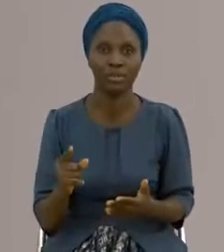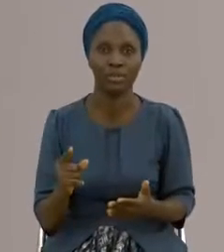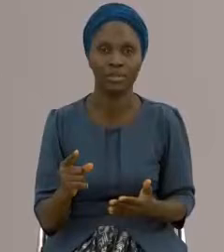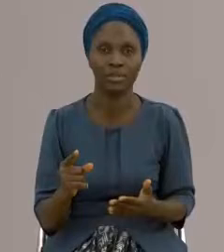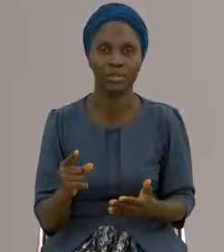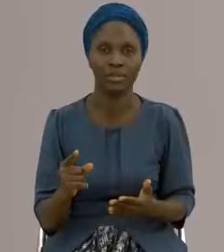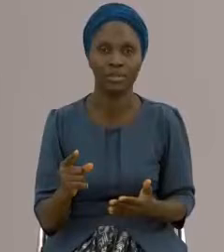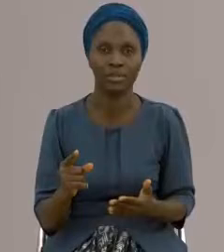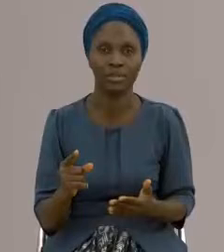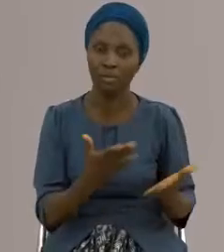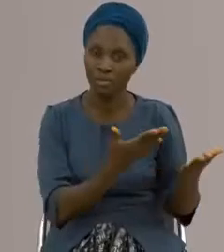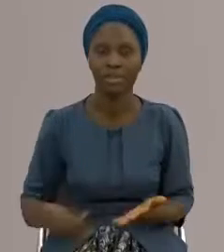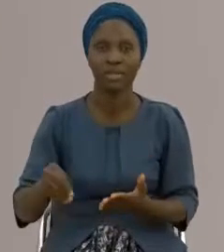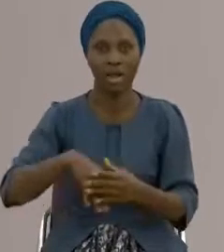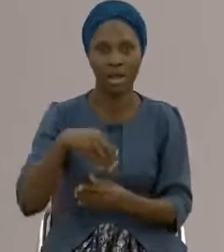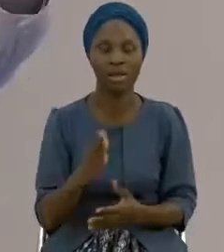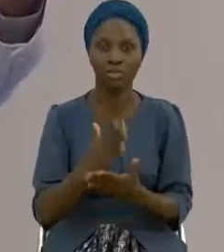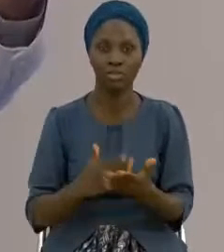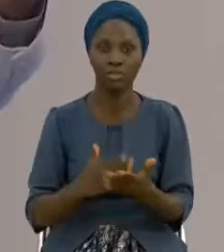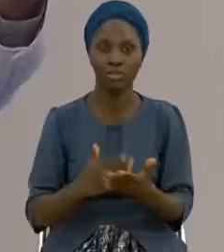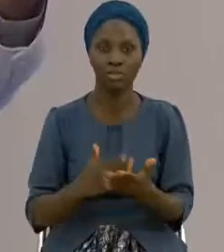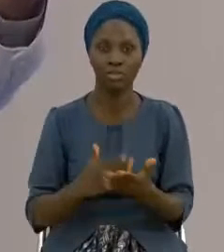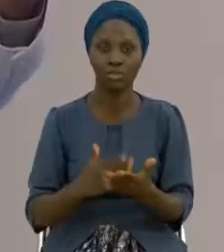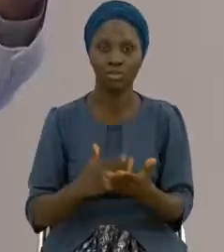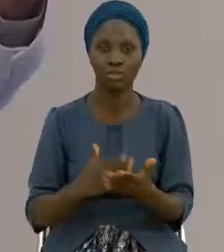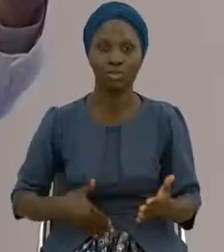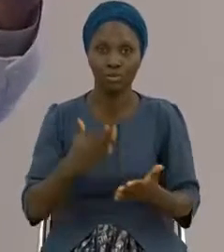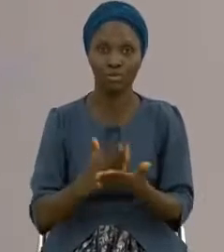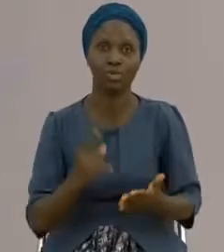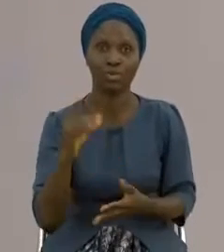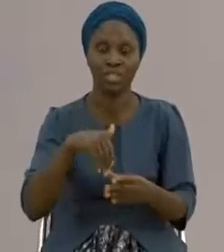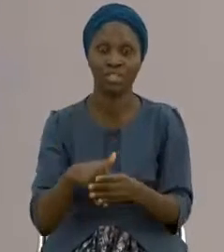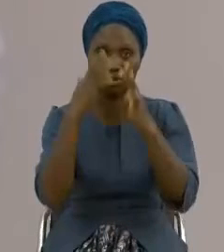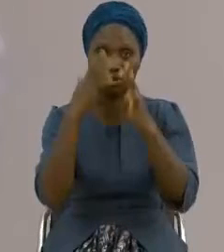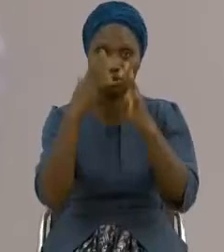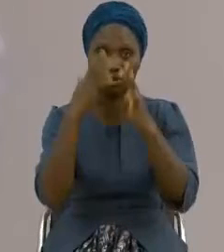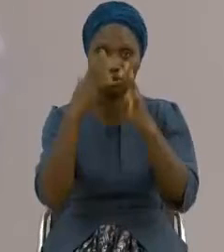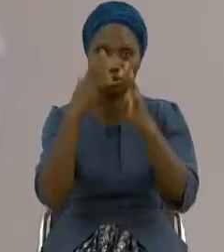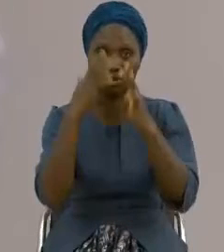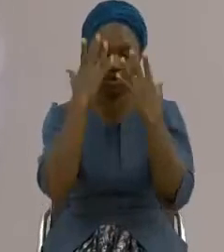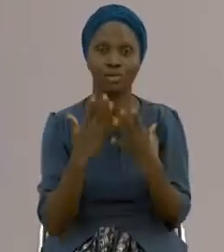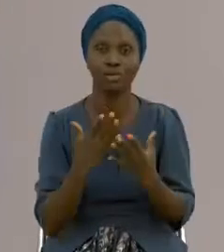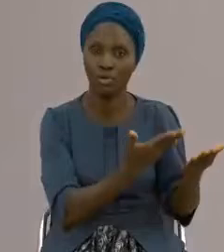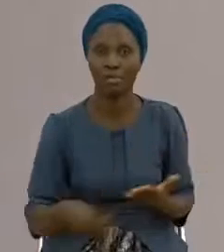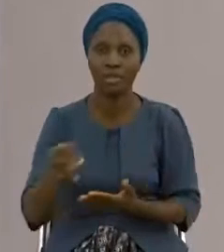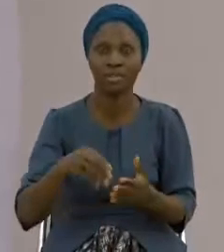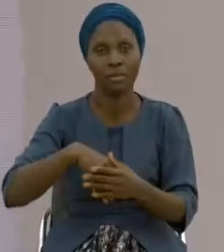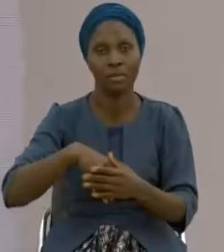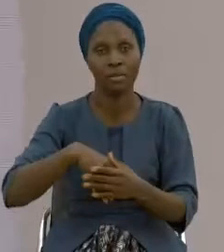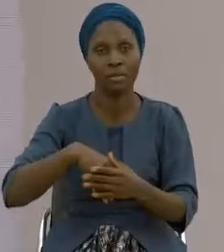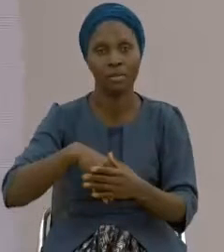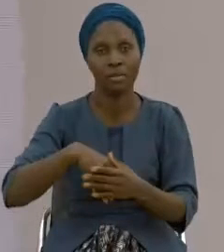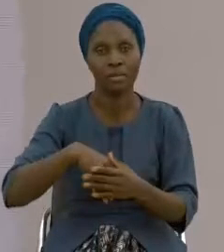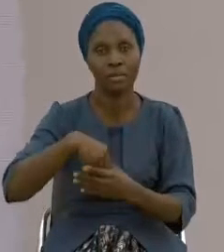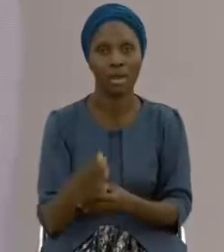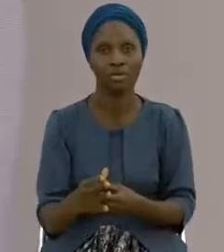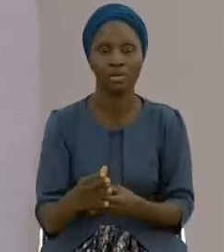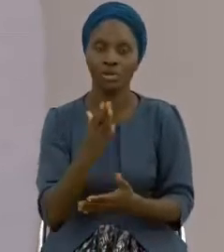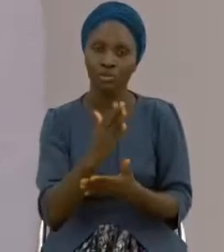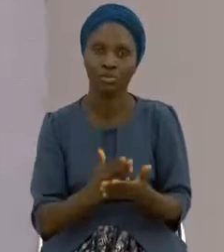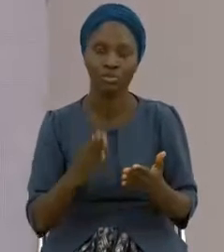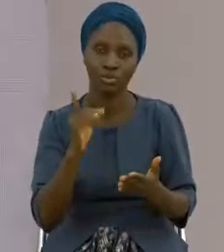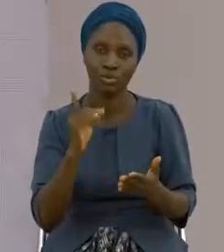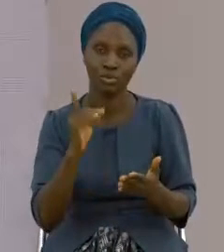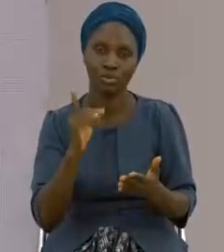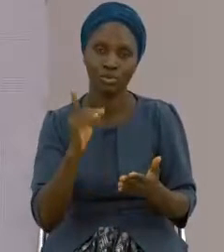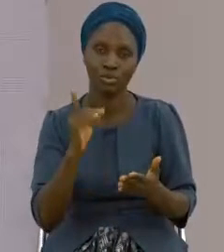sorrow, bring them out. Somebody suffering, bring them out. Somebody in affliction, bring them out.